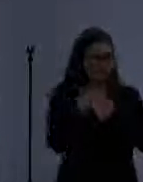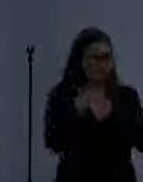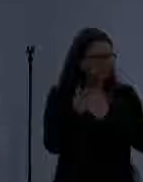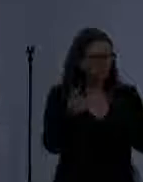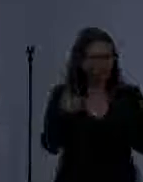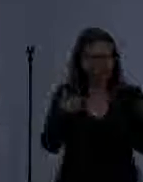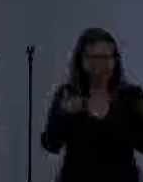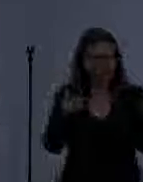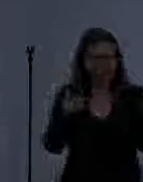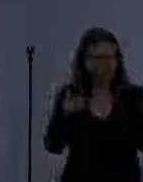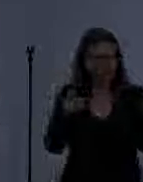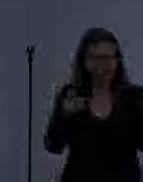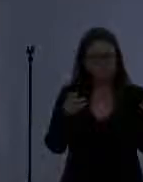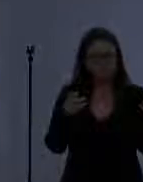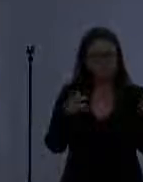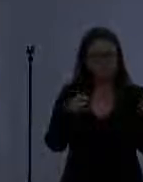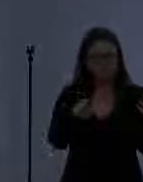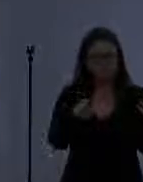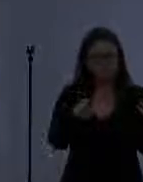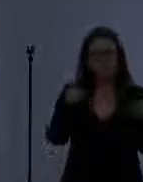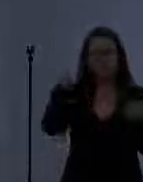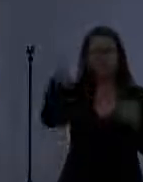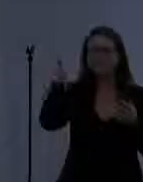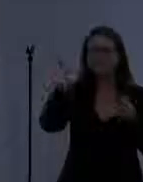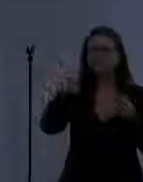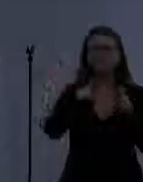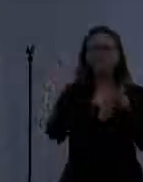So did you have an example, Andrew? I saw your hand.